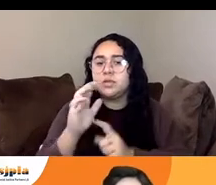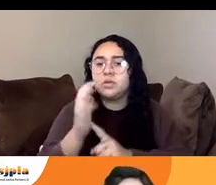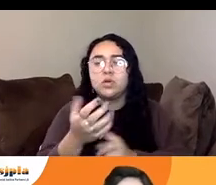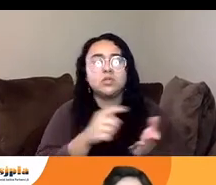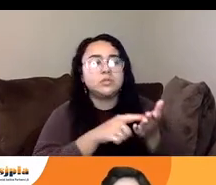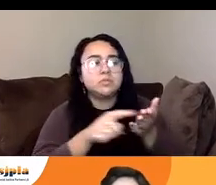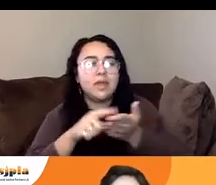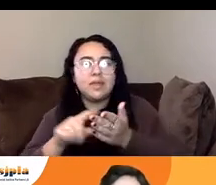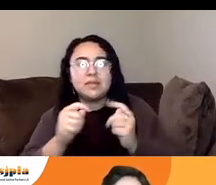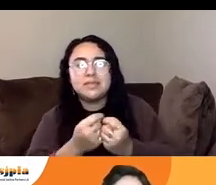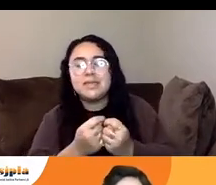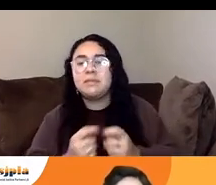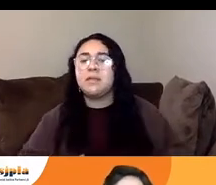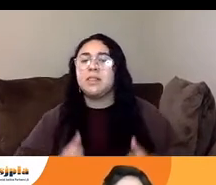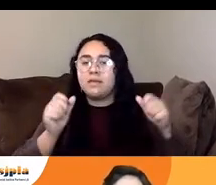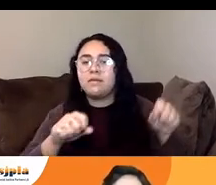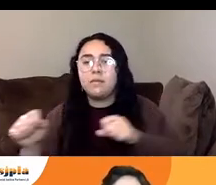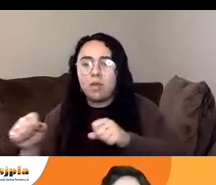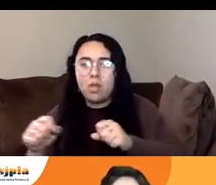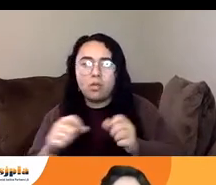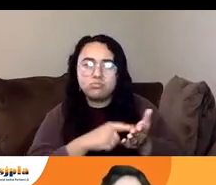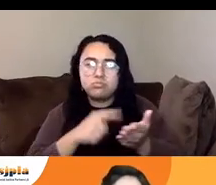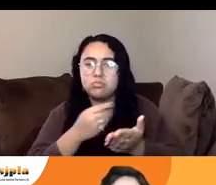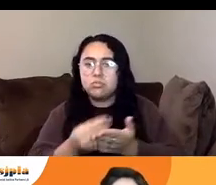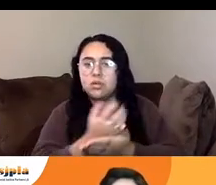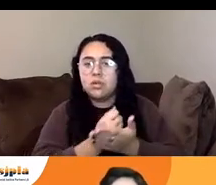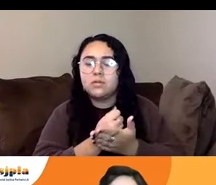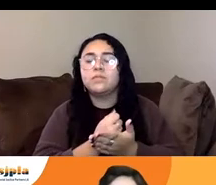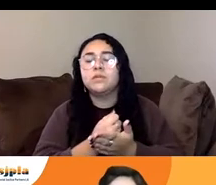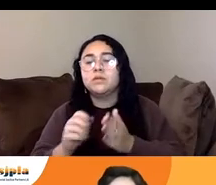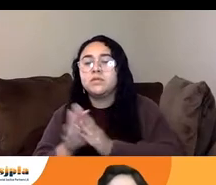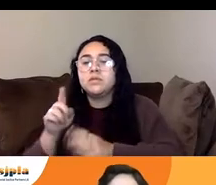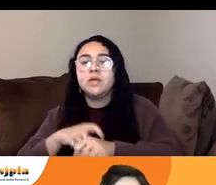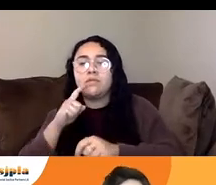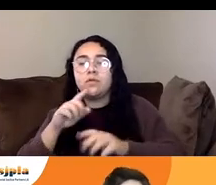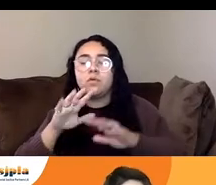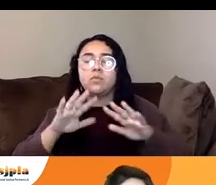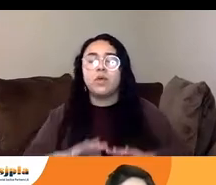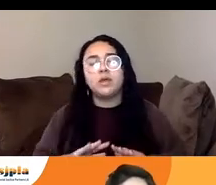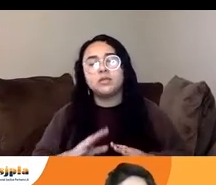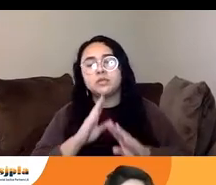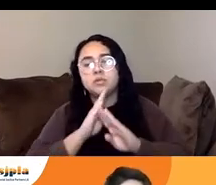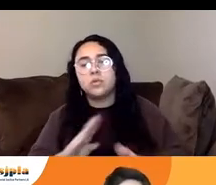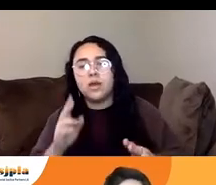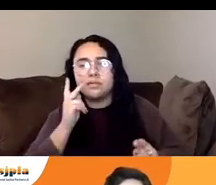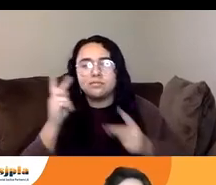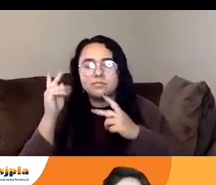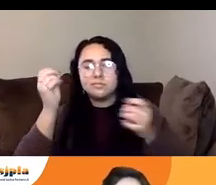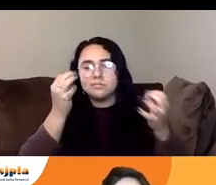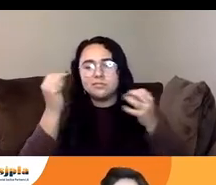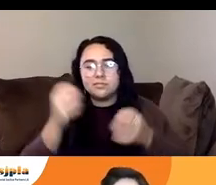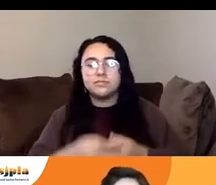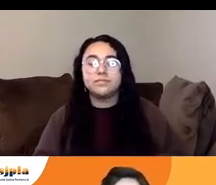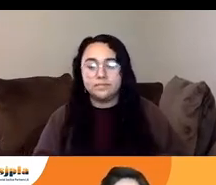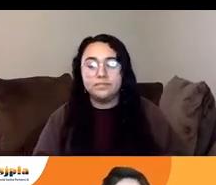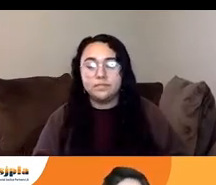living wage, and actively build in time for rest, for quiet, for reflection into our work together. We